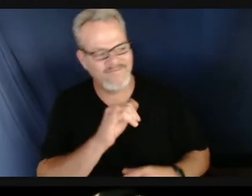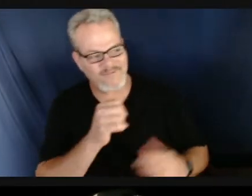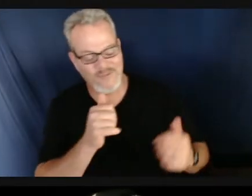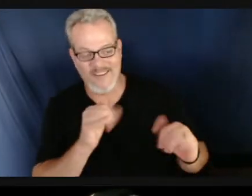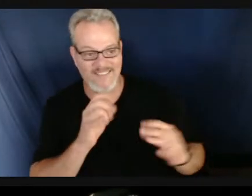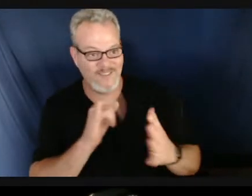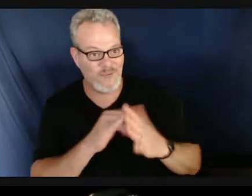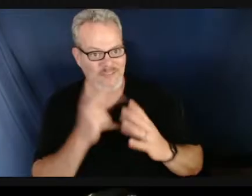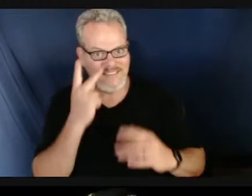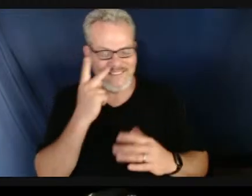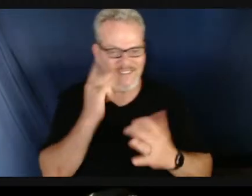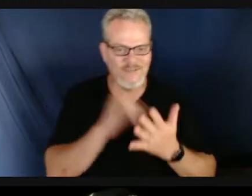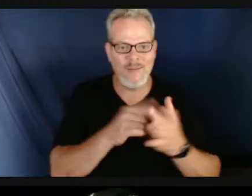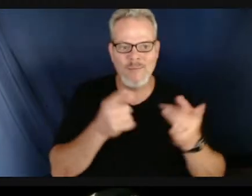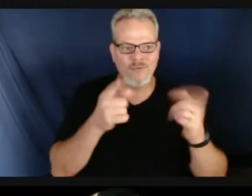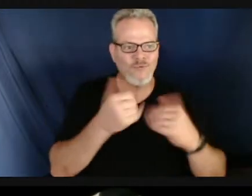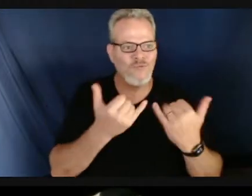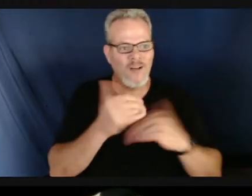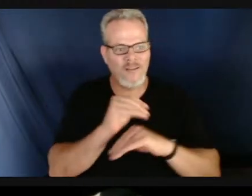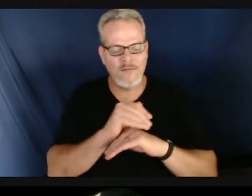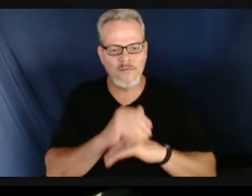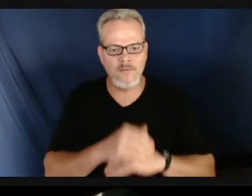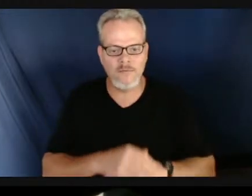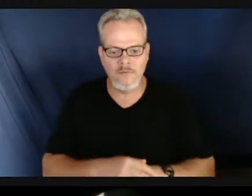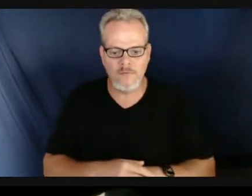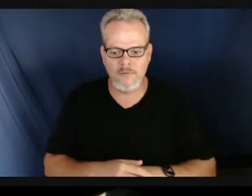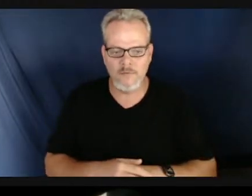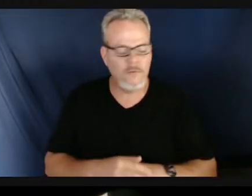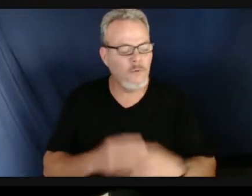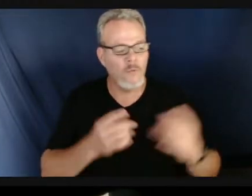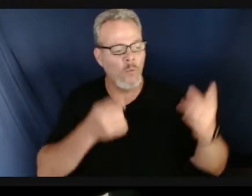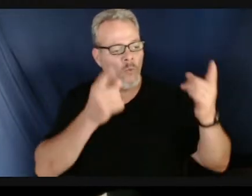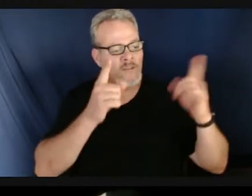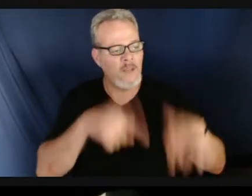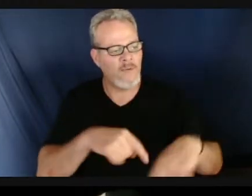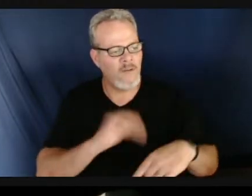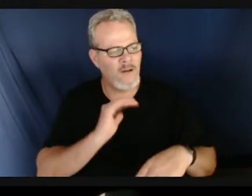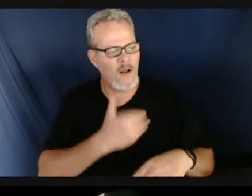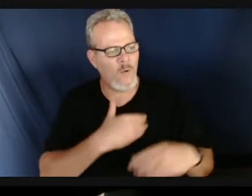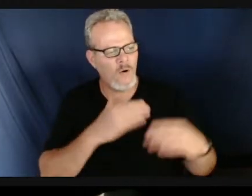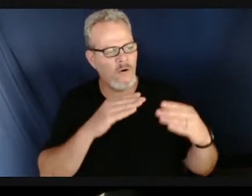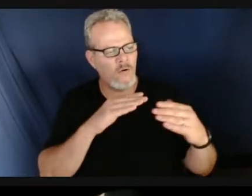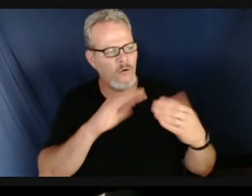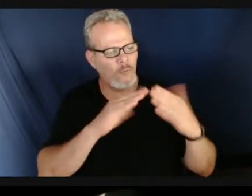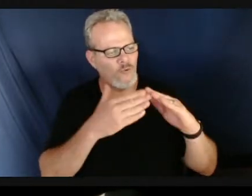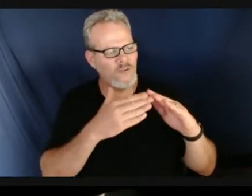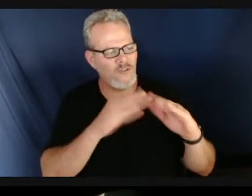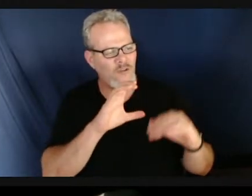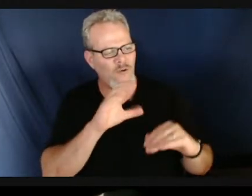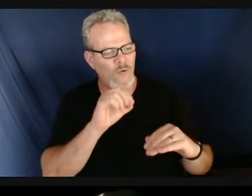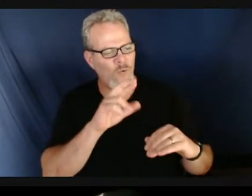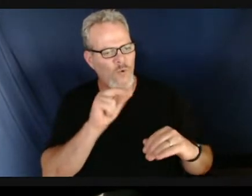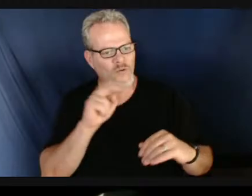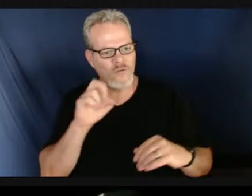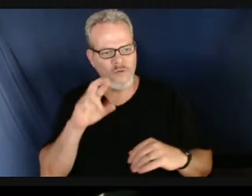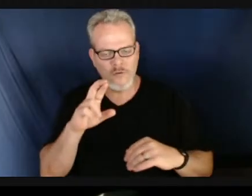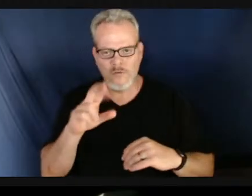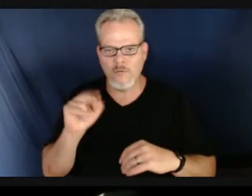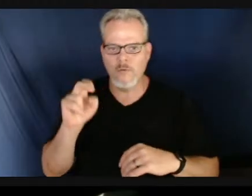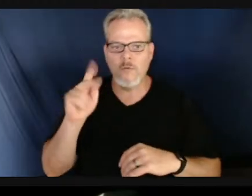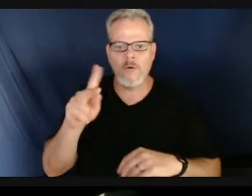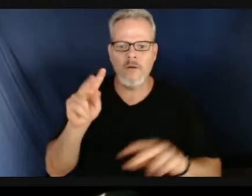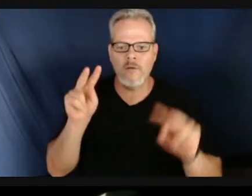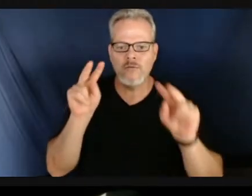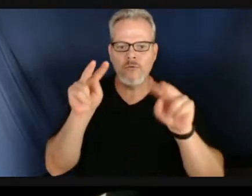yeah. What do you have for us in the community corner? And let's take a look and see what's going on today. All right, up at the park here, I got a